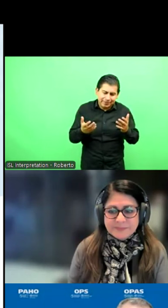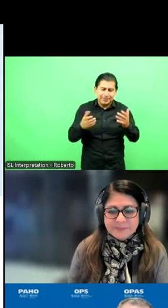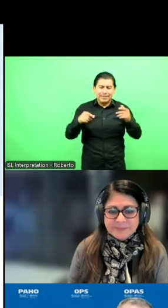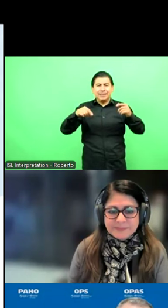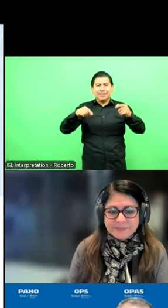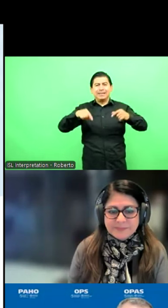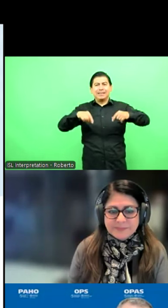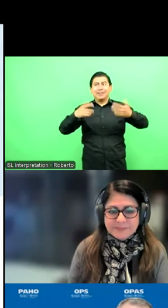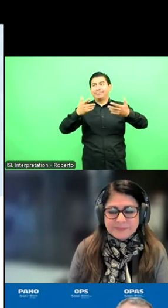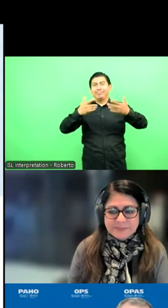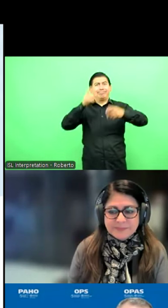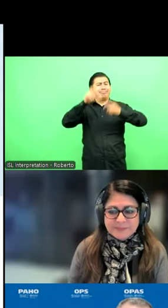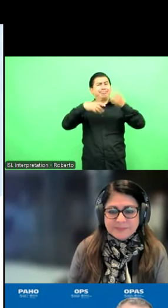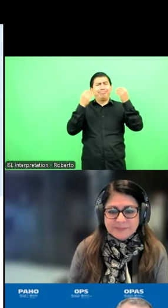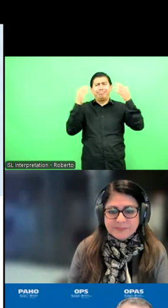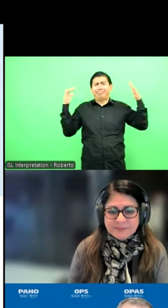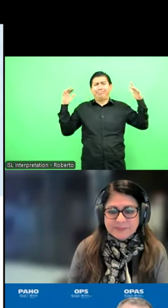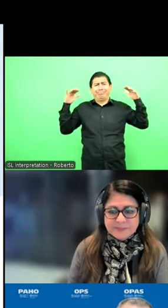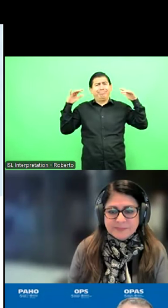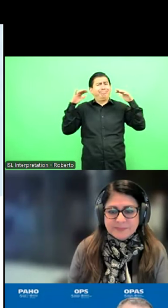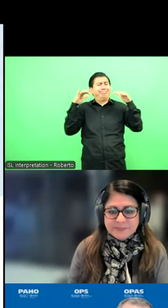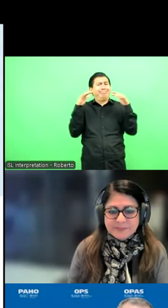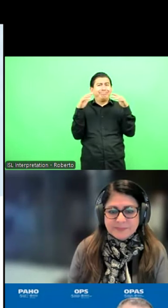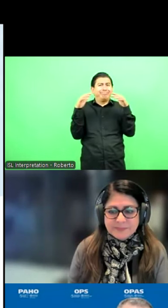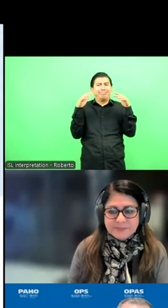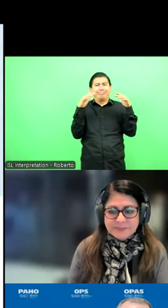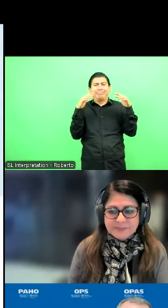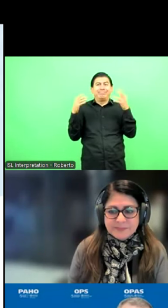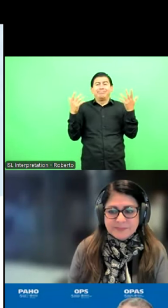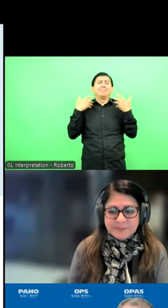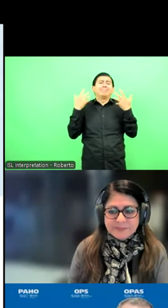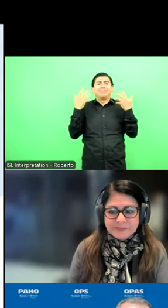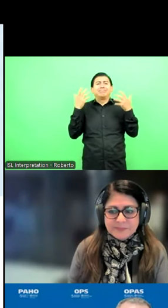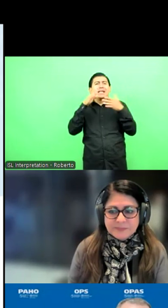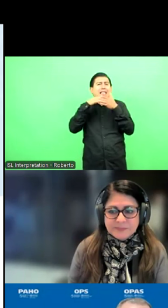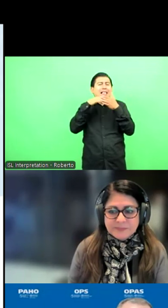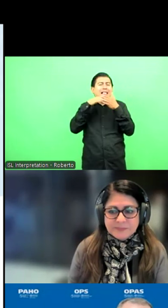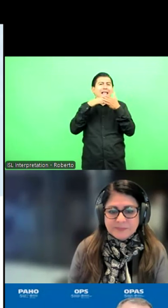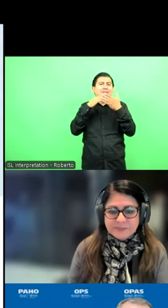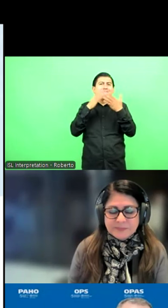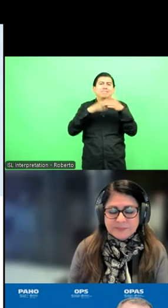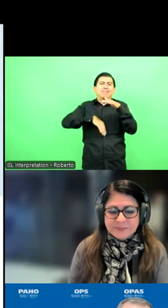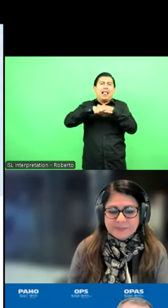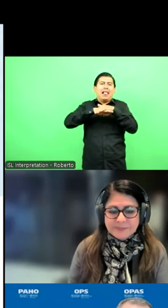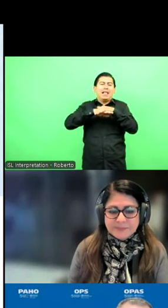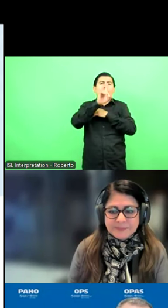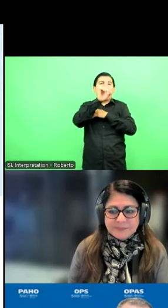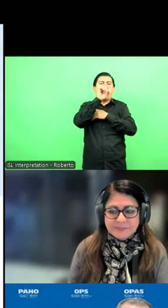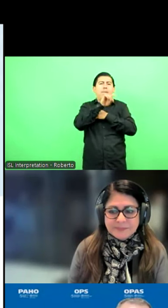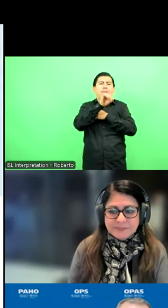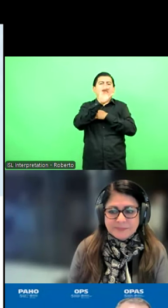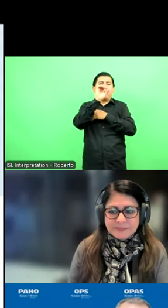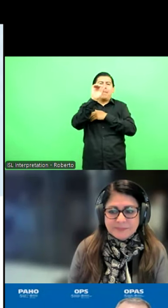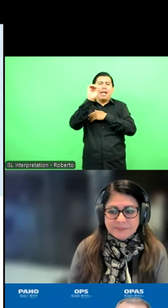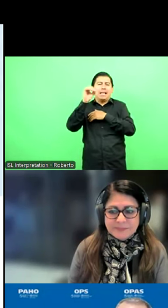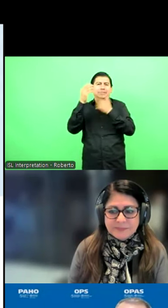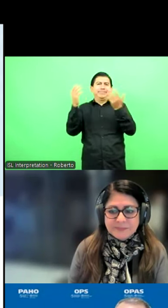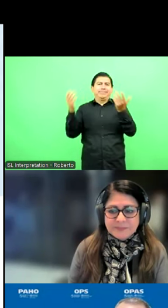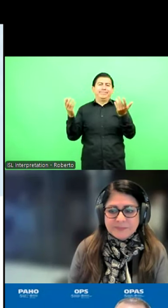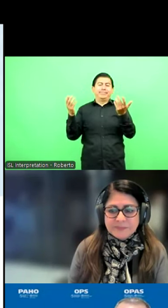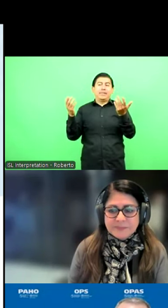able to join the first session. We have received some requests from some of you to have some flexibility